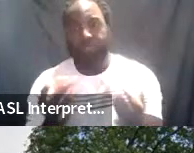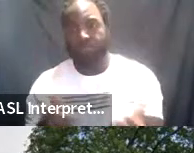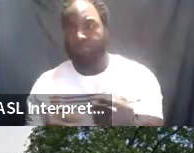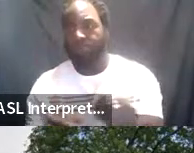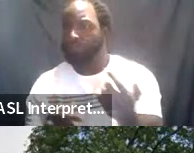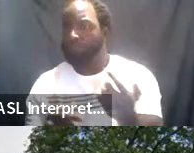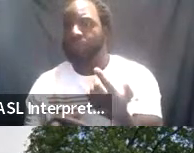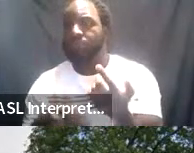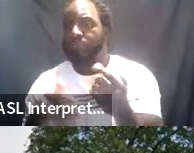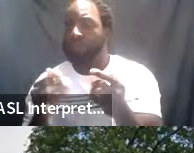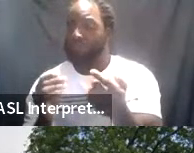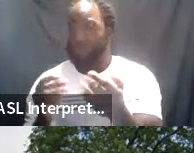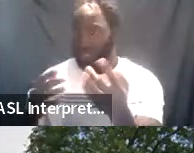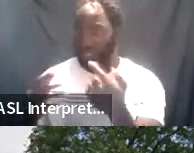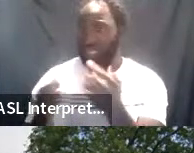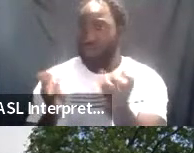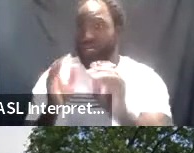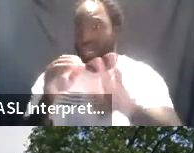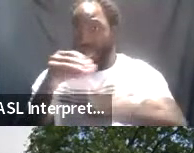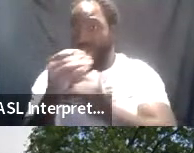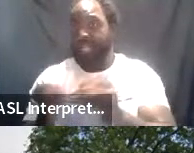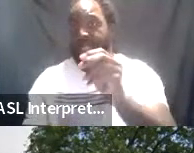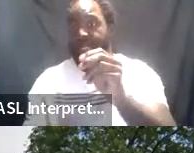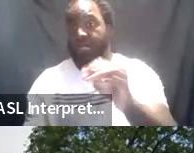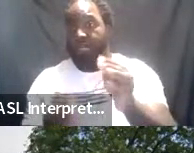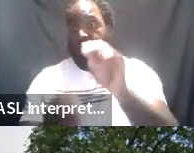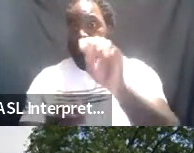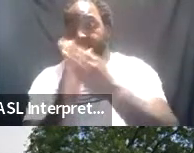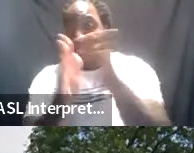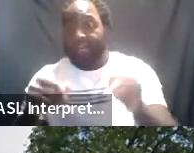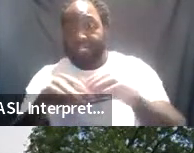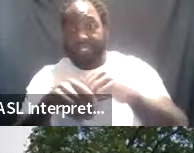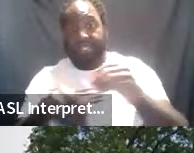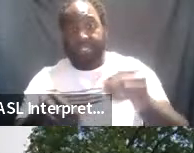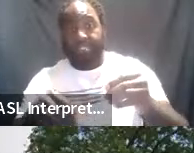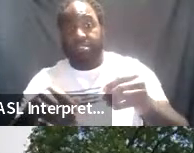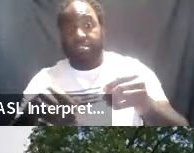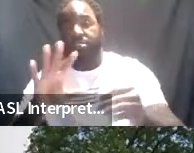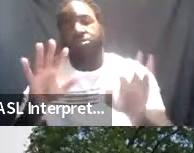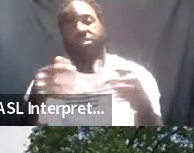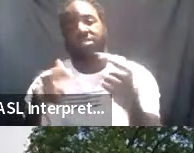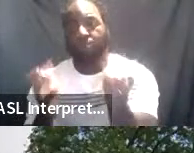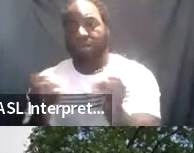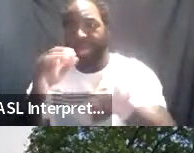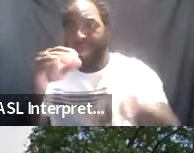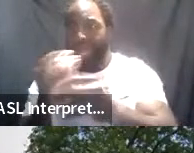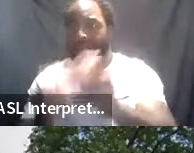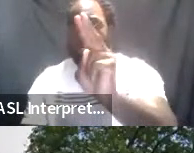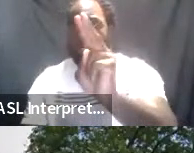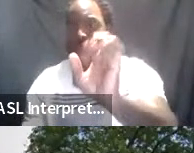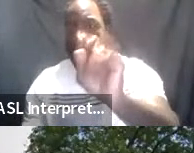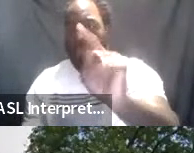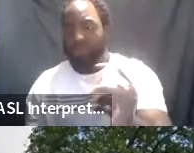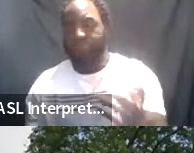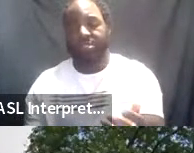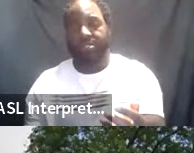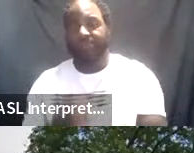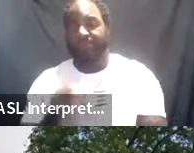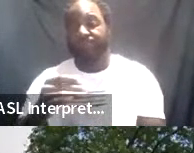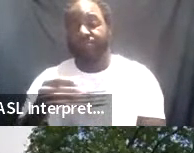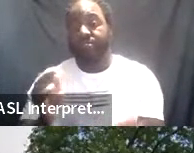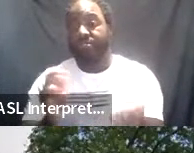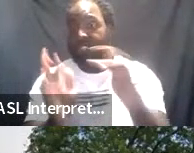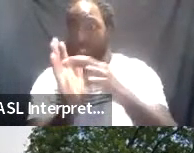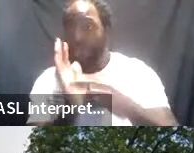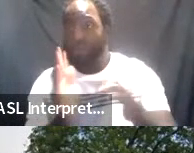a second unit in this 2-family district for your elderly mother. Well,